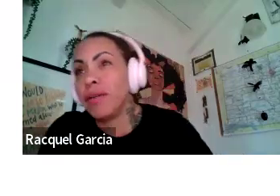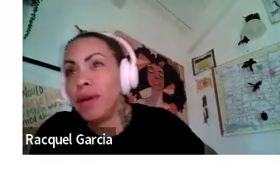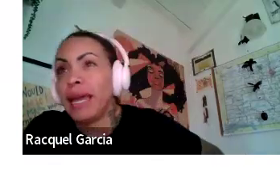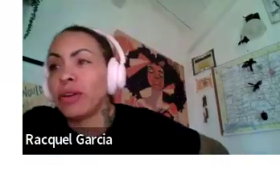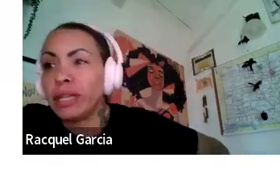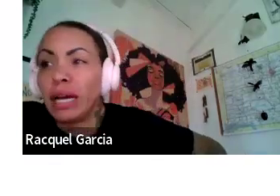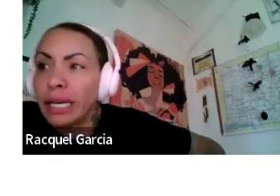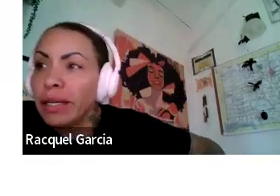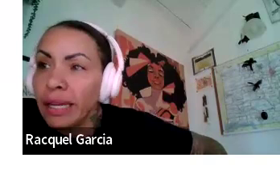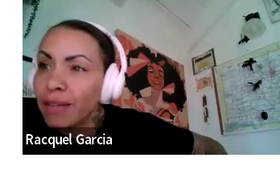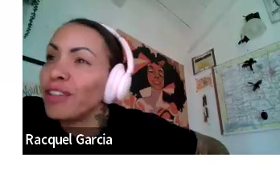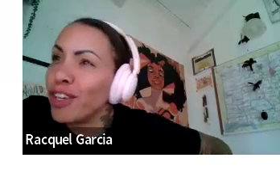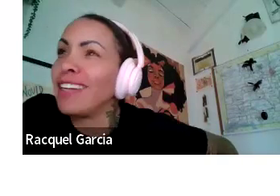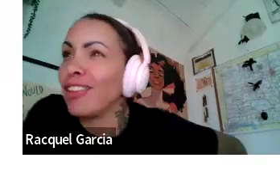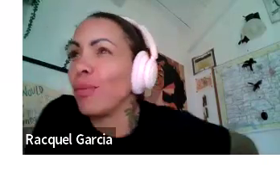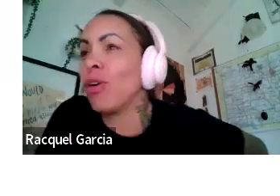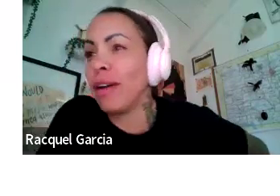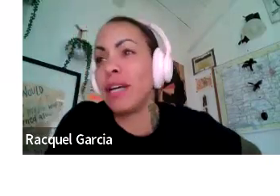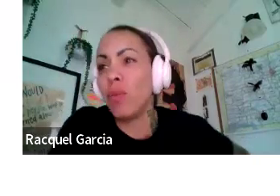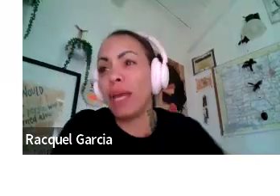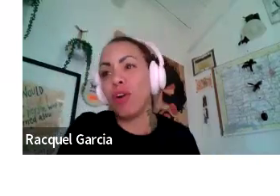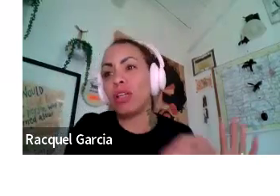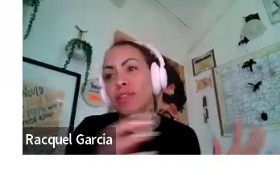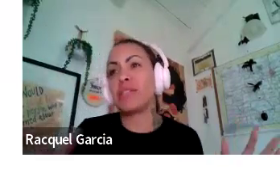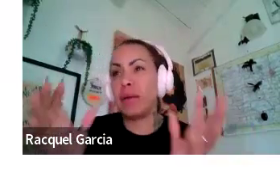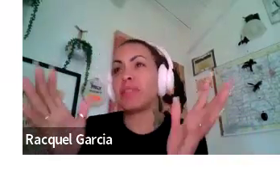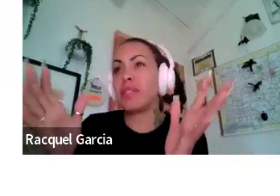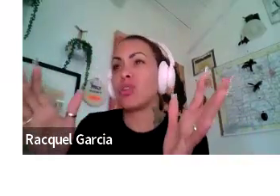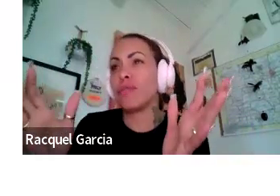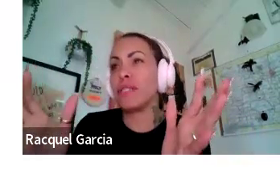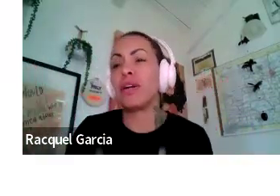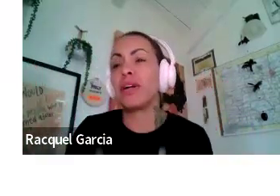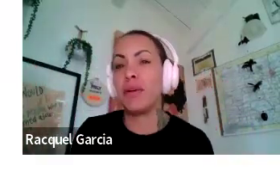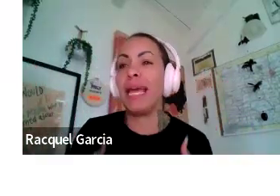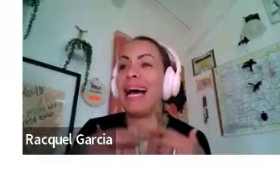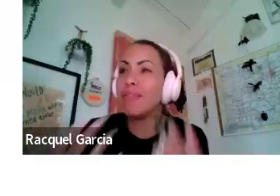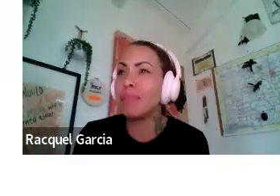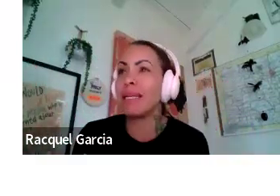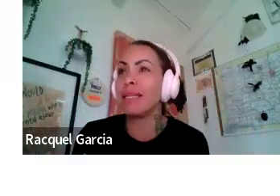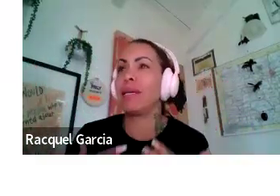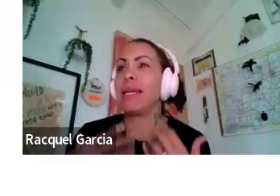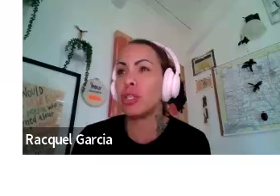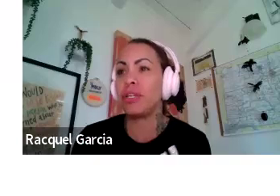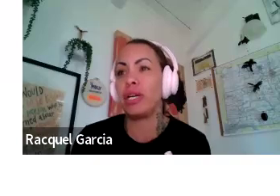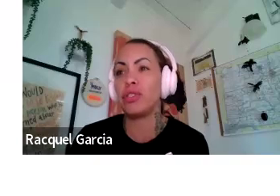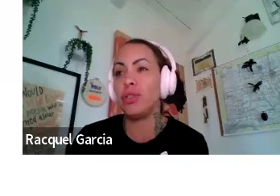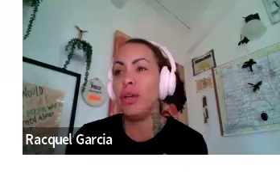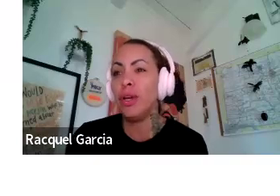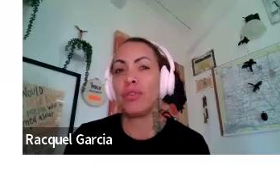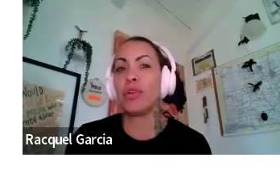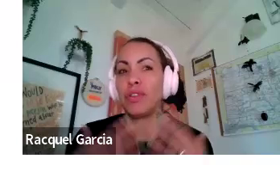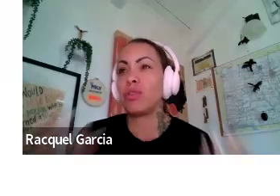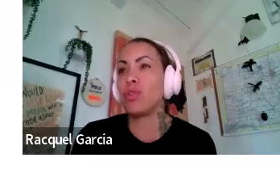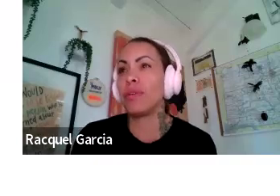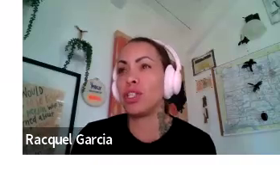lives on a county line, it feels good now that we don't have to wait for all of this to come to the surface here, and that we have somebody that we can actually reach out